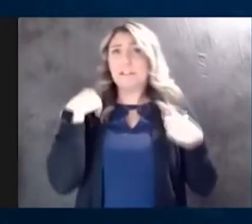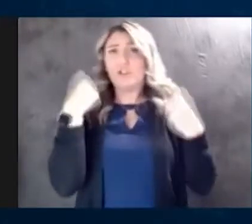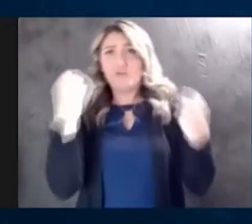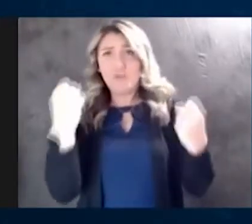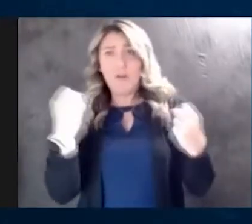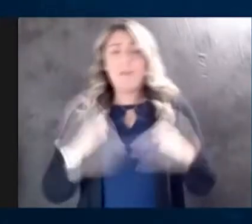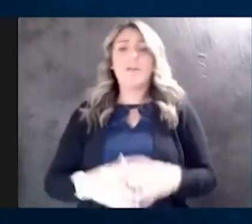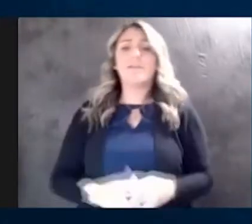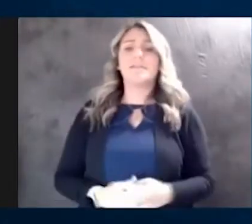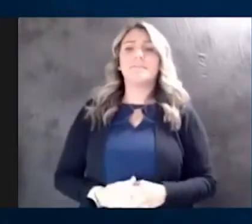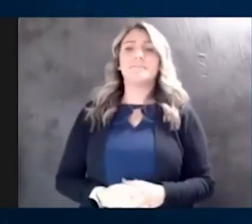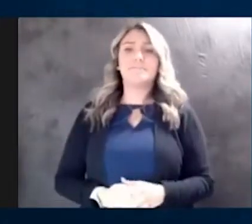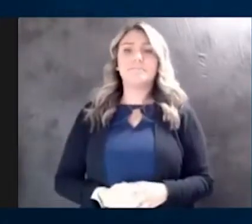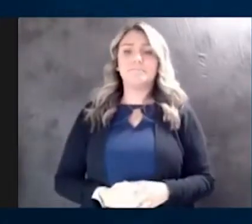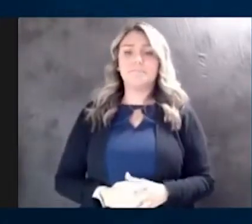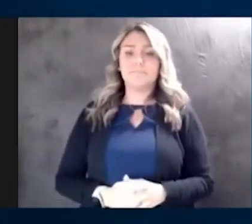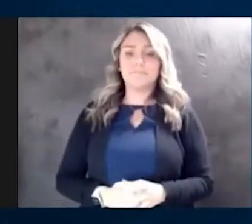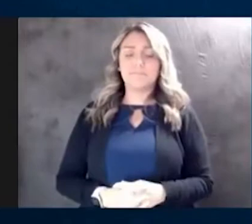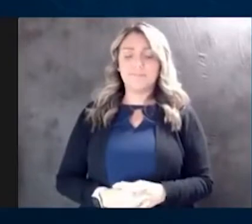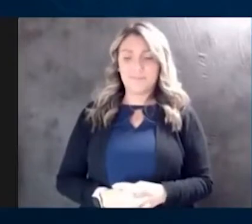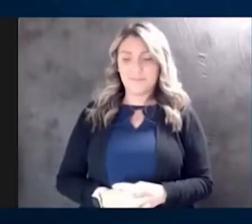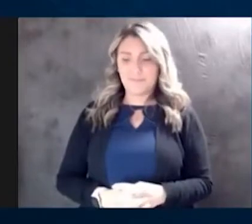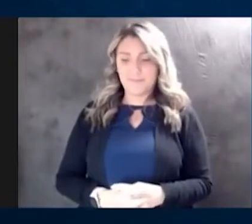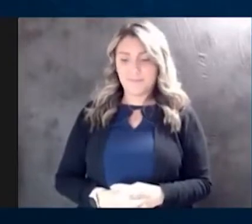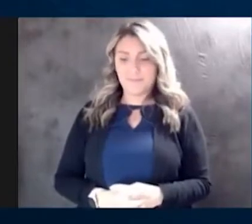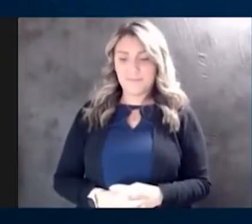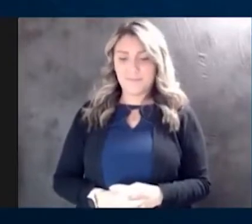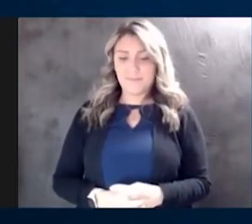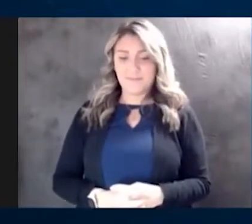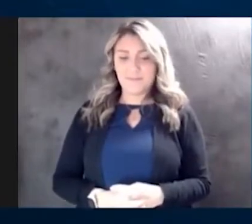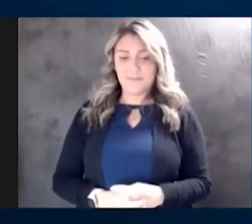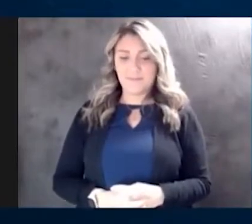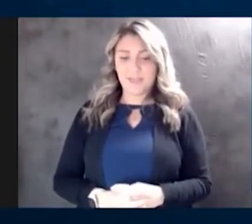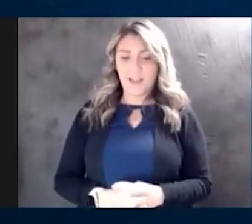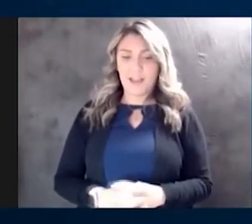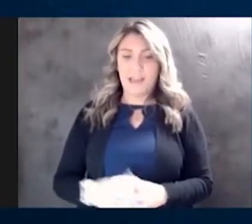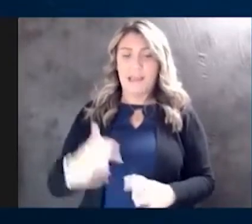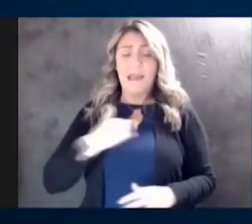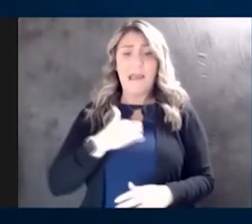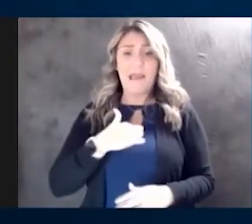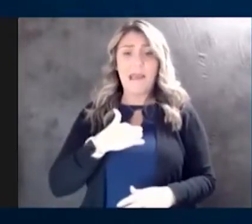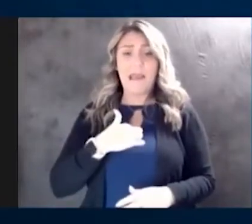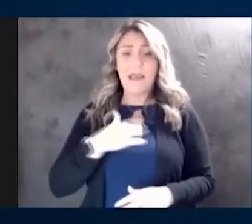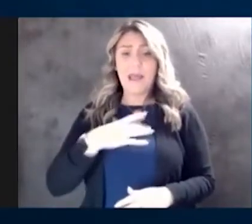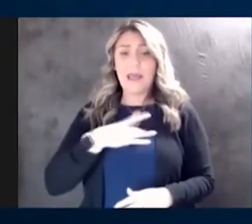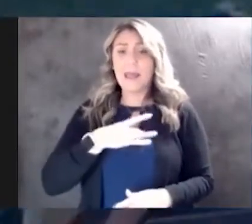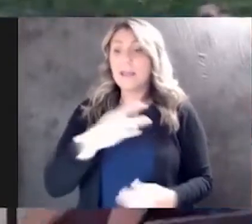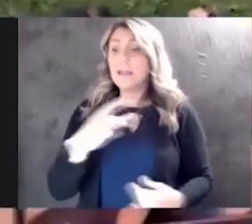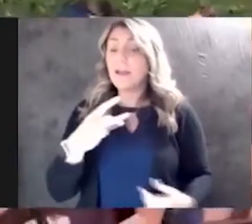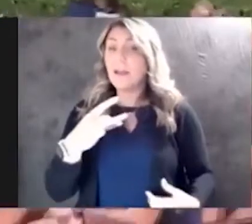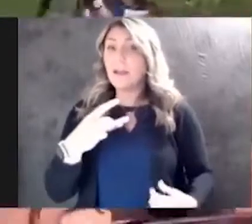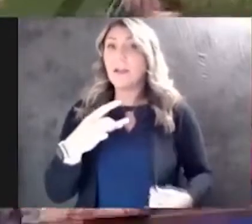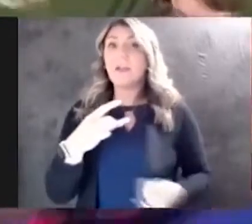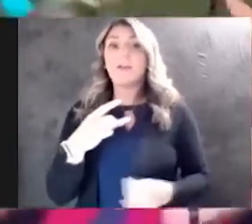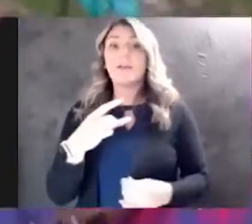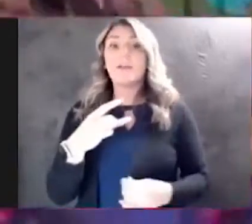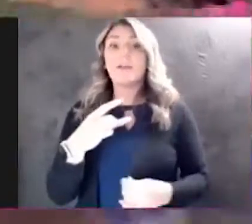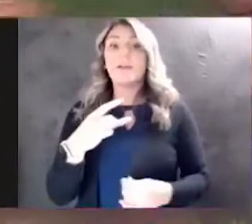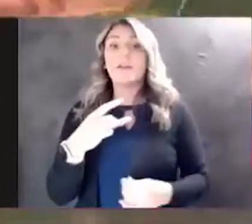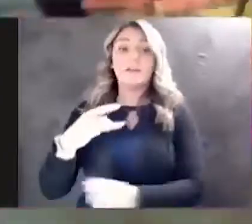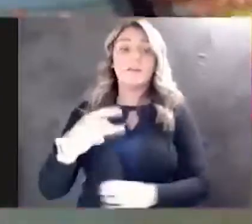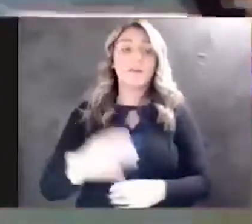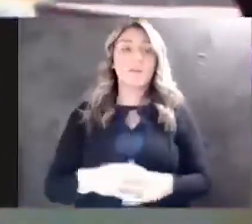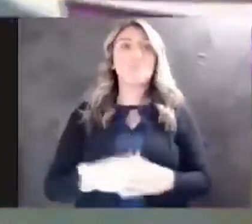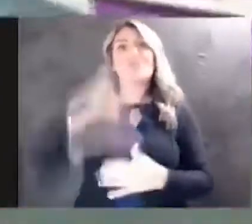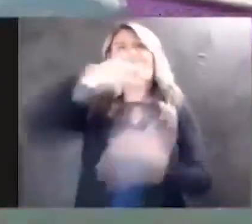strong. And I like to surround myself with a